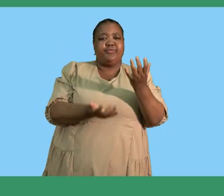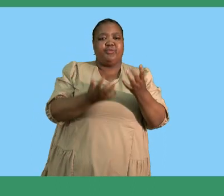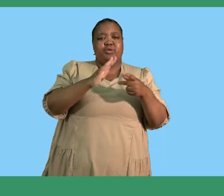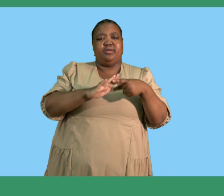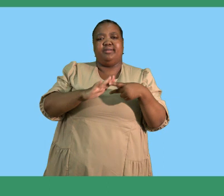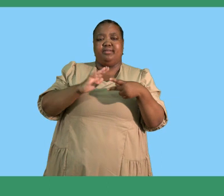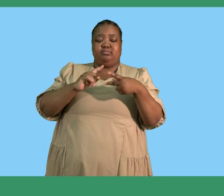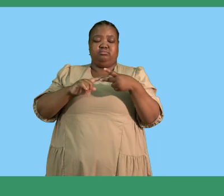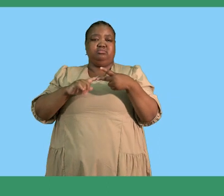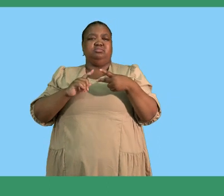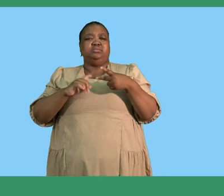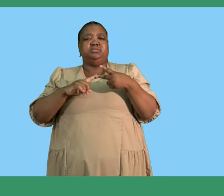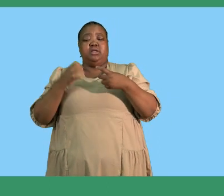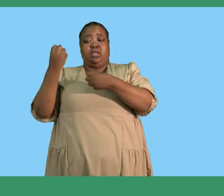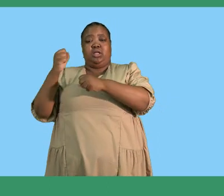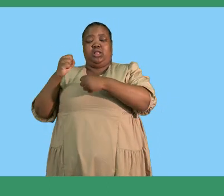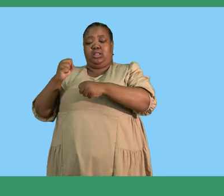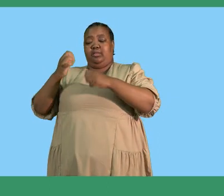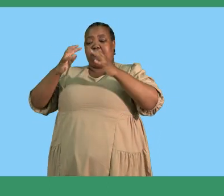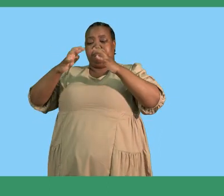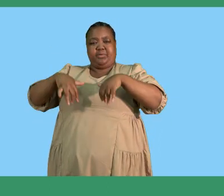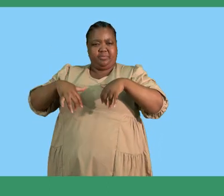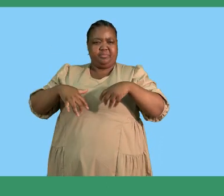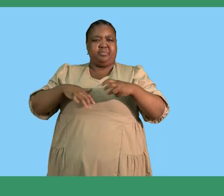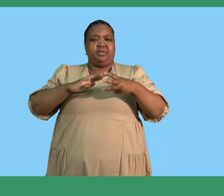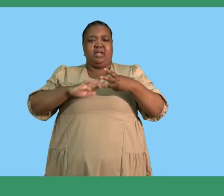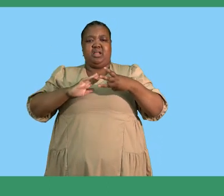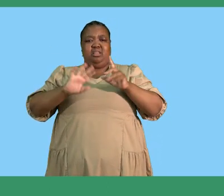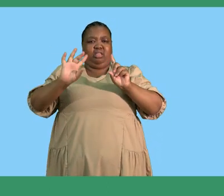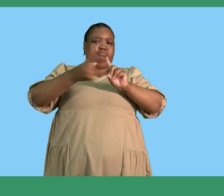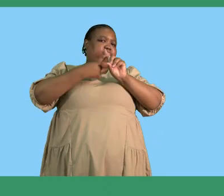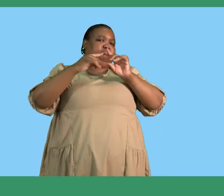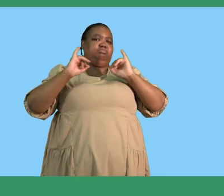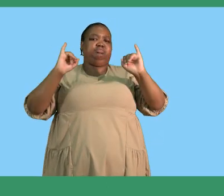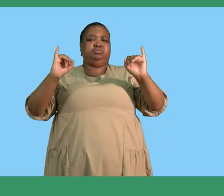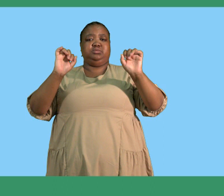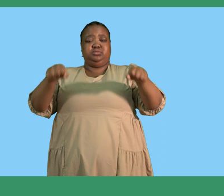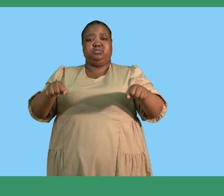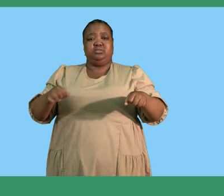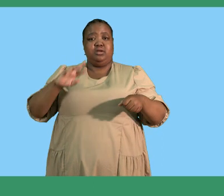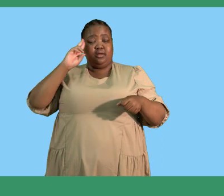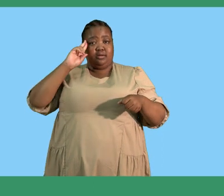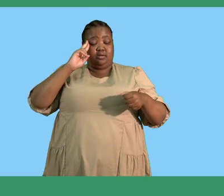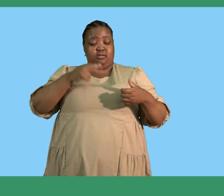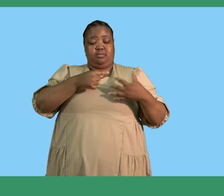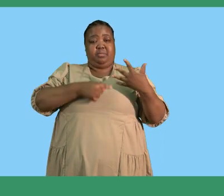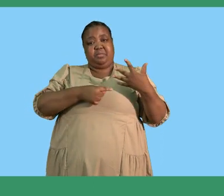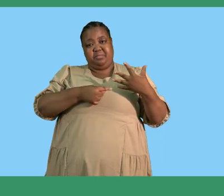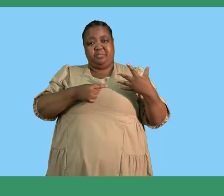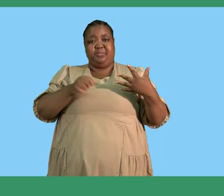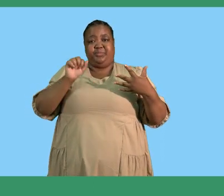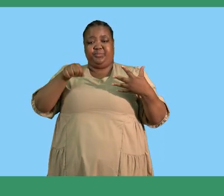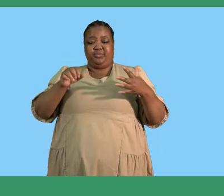also breakdown in machinery and an accident. Now, if you remember, you will note to say that all these